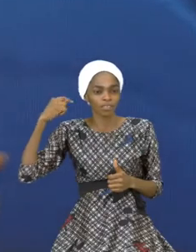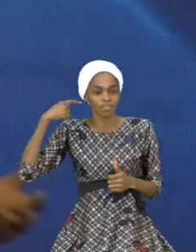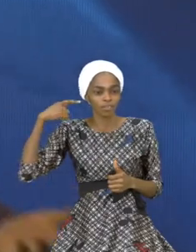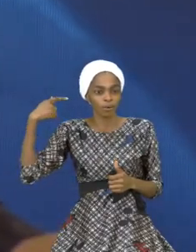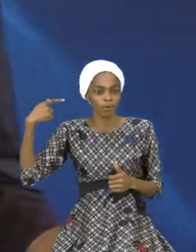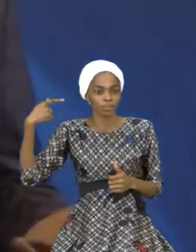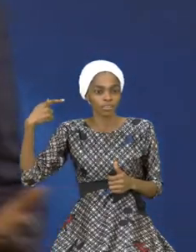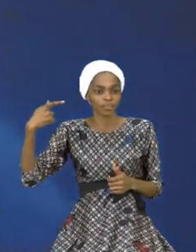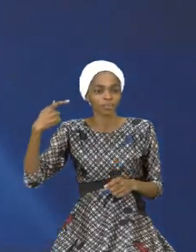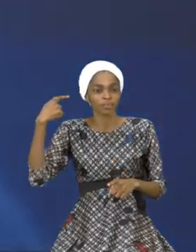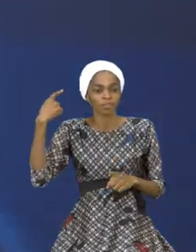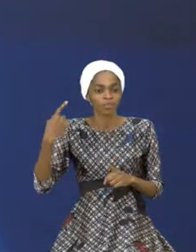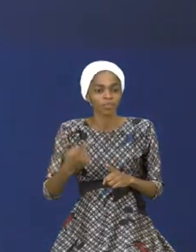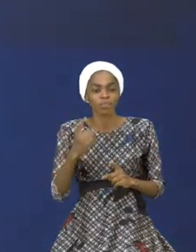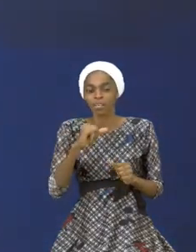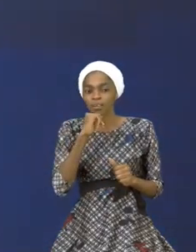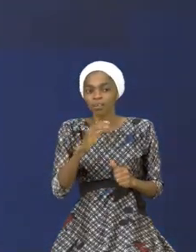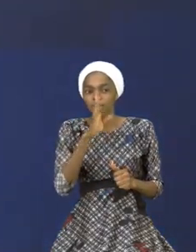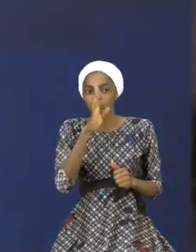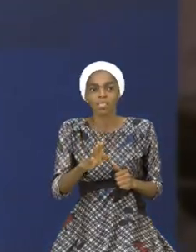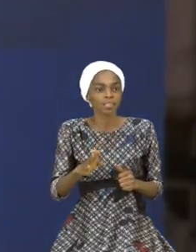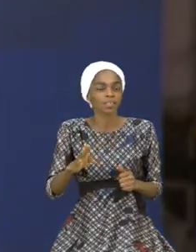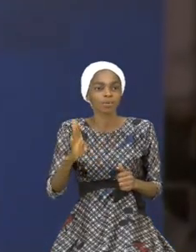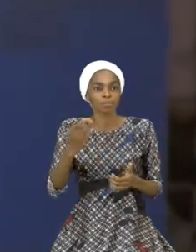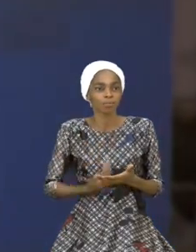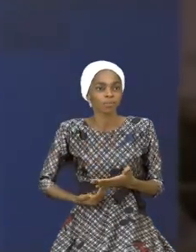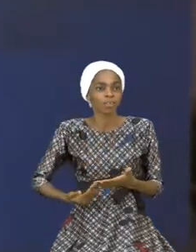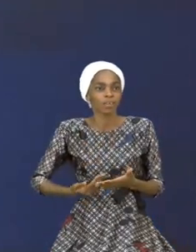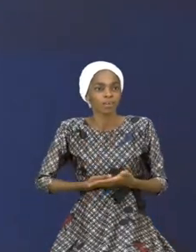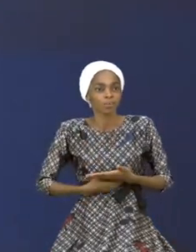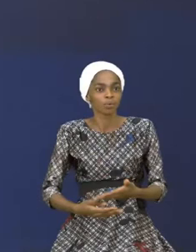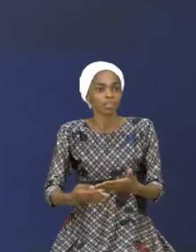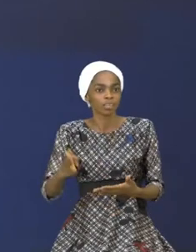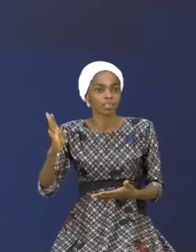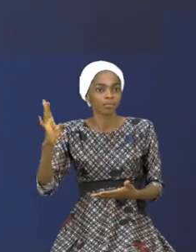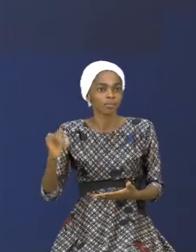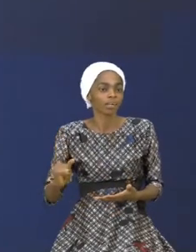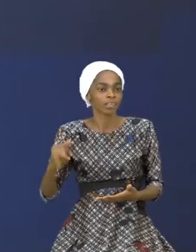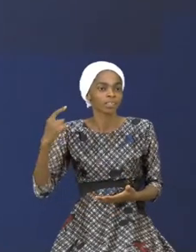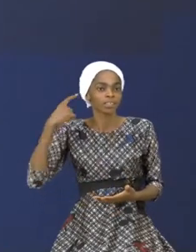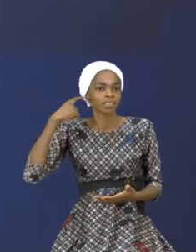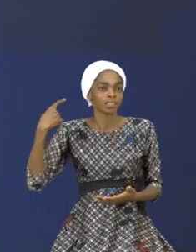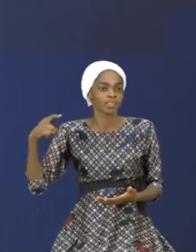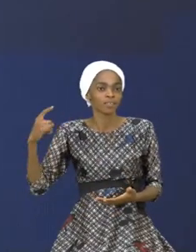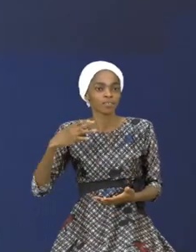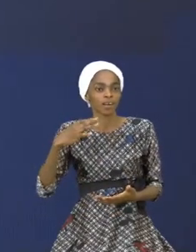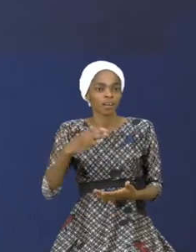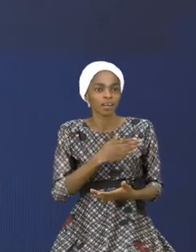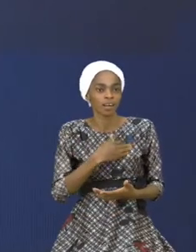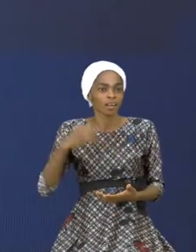by silver and goals understand me french church